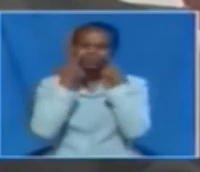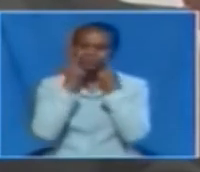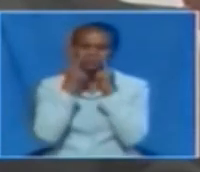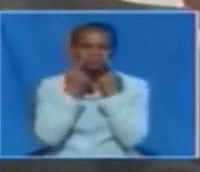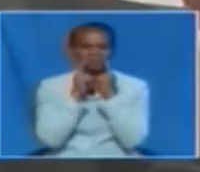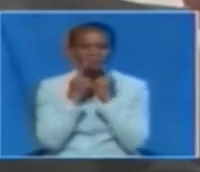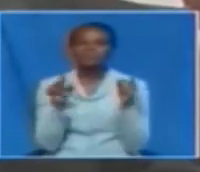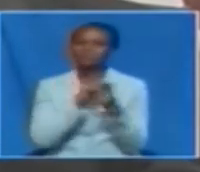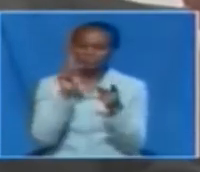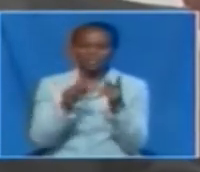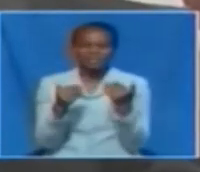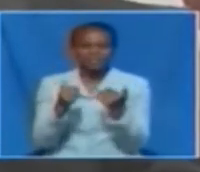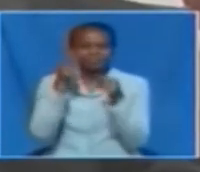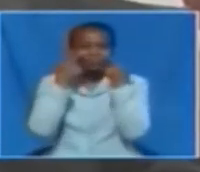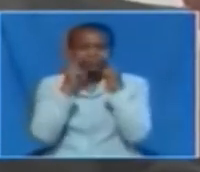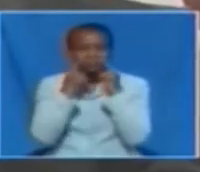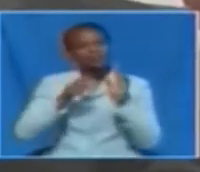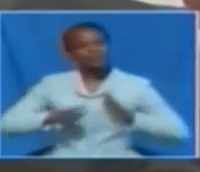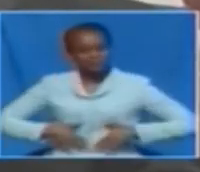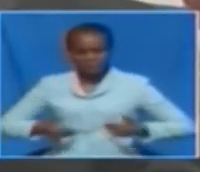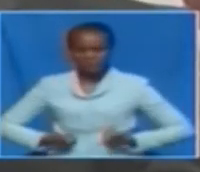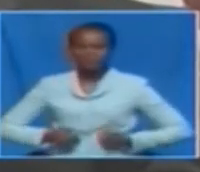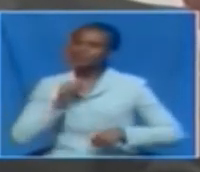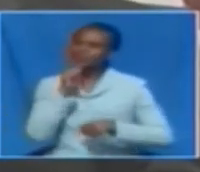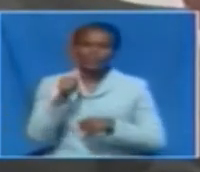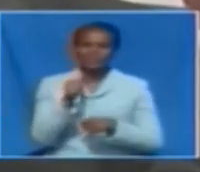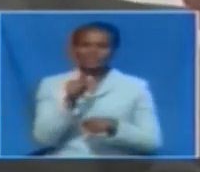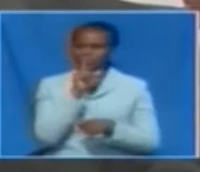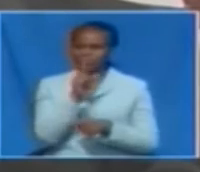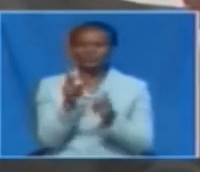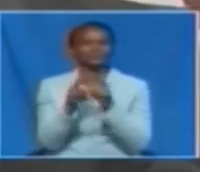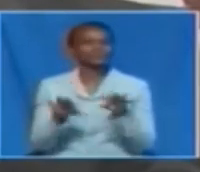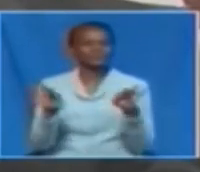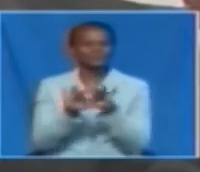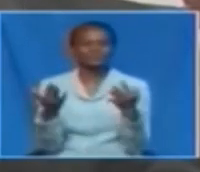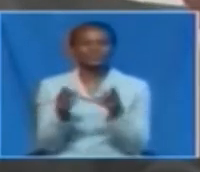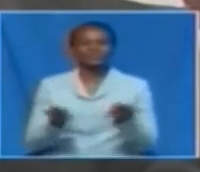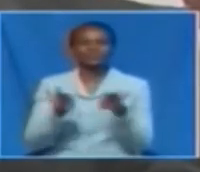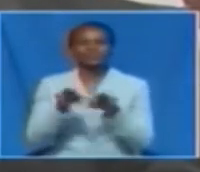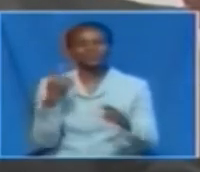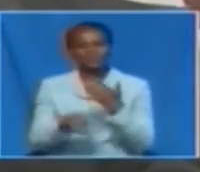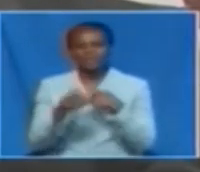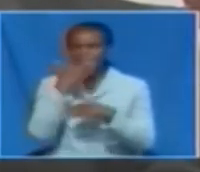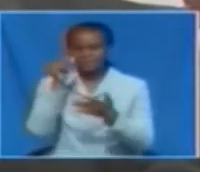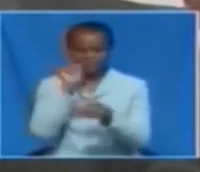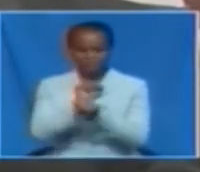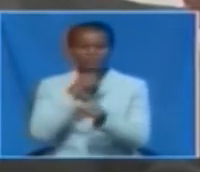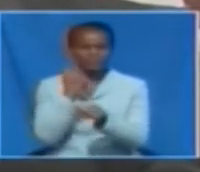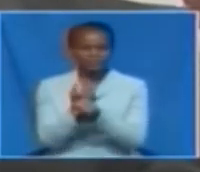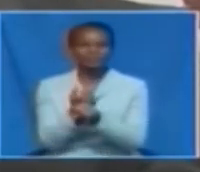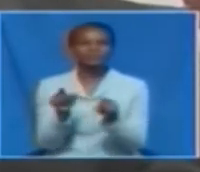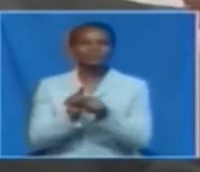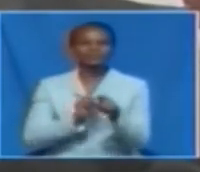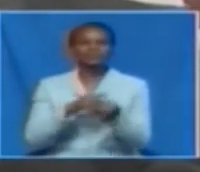tears now. So giving up is not an option. What is important is to pay the price in order to take